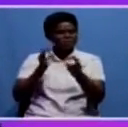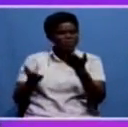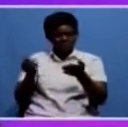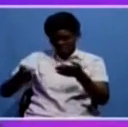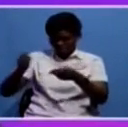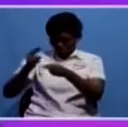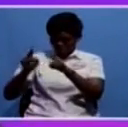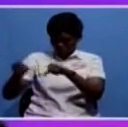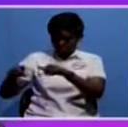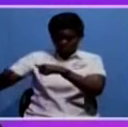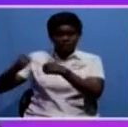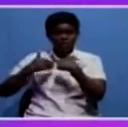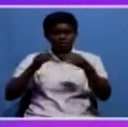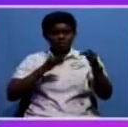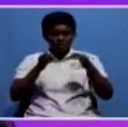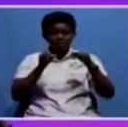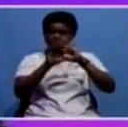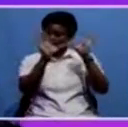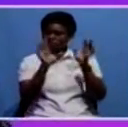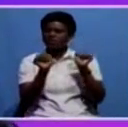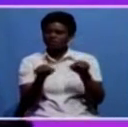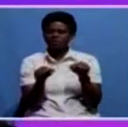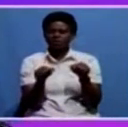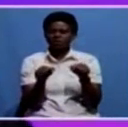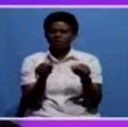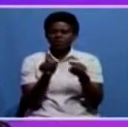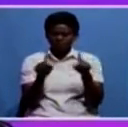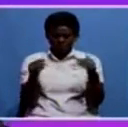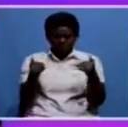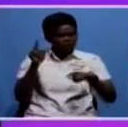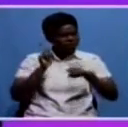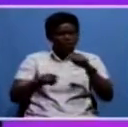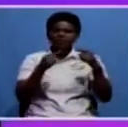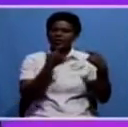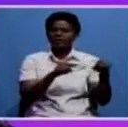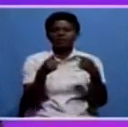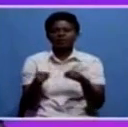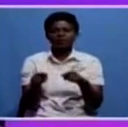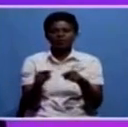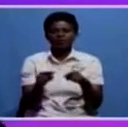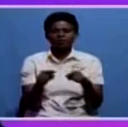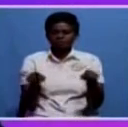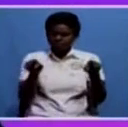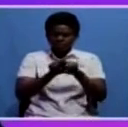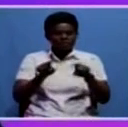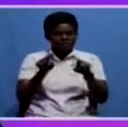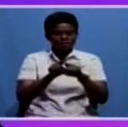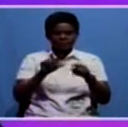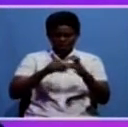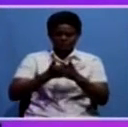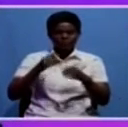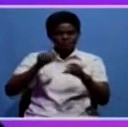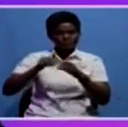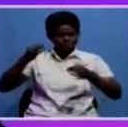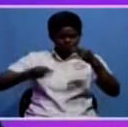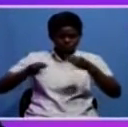So intelligence, by its nature, cannot be in the public domain. In fact, even in terms of natural justice,